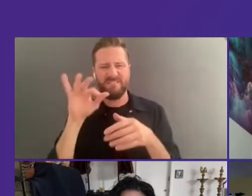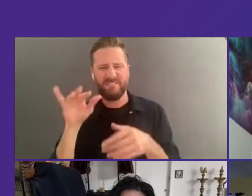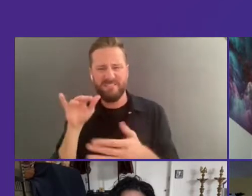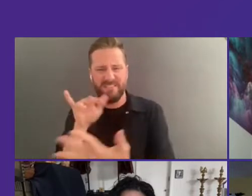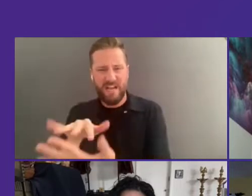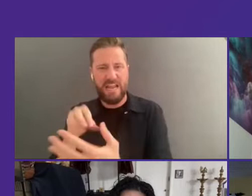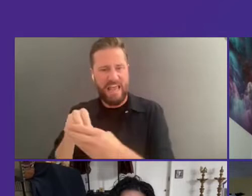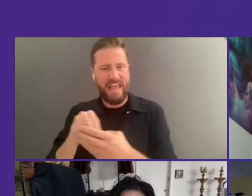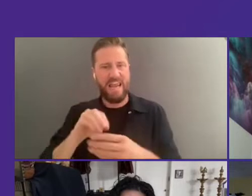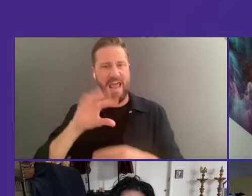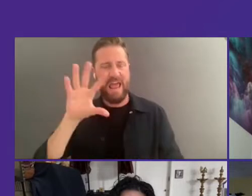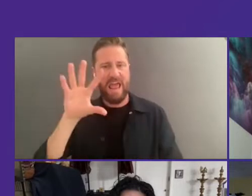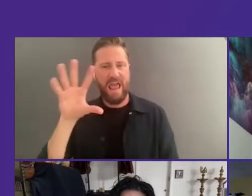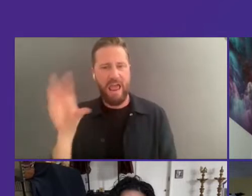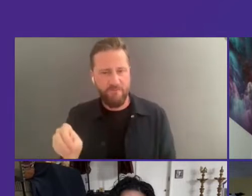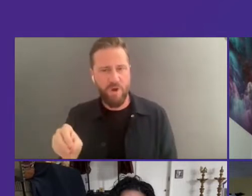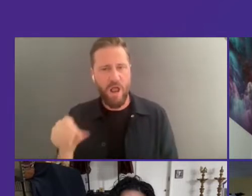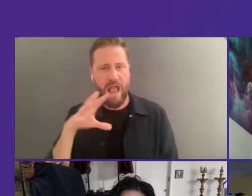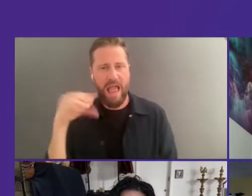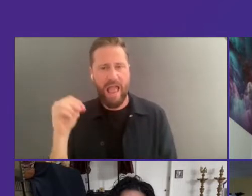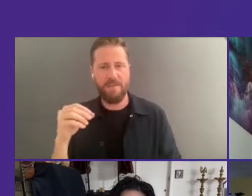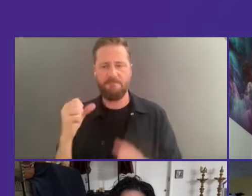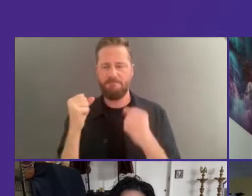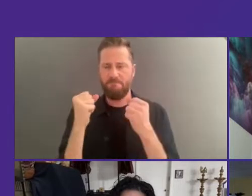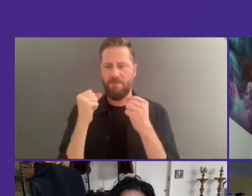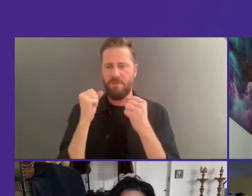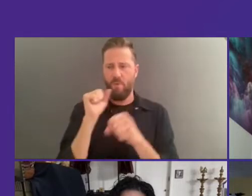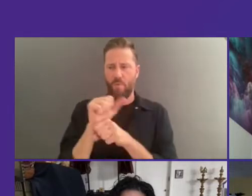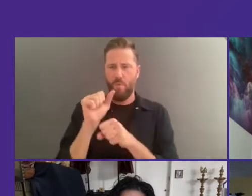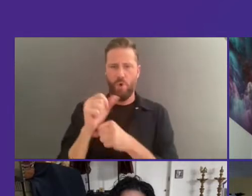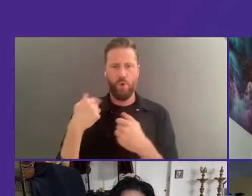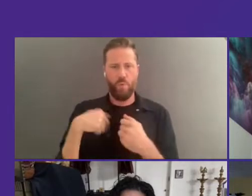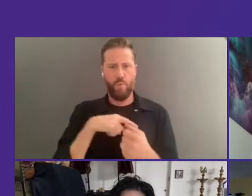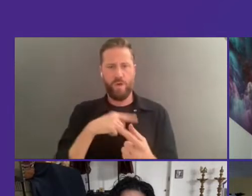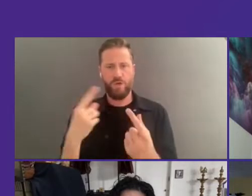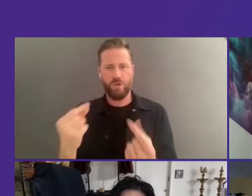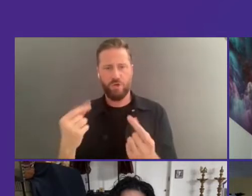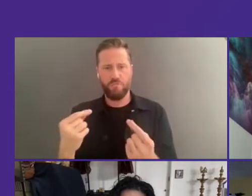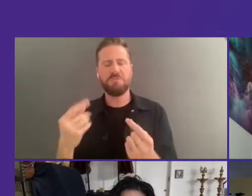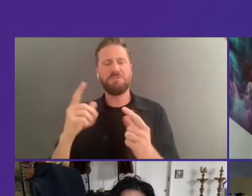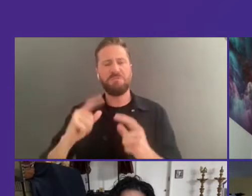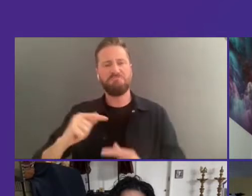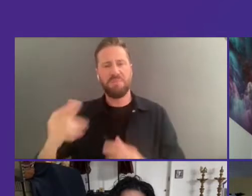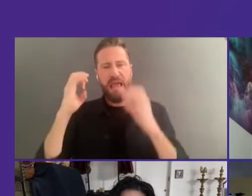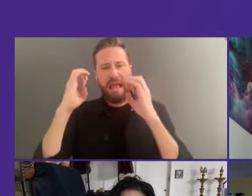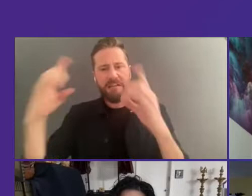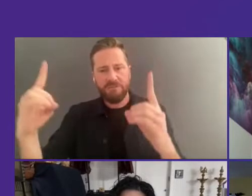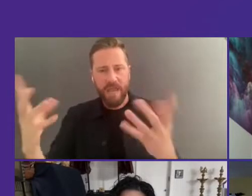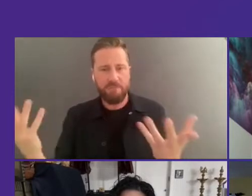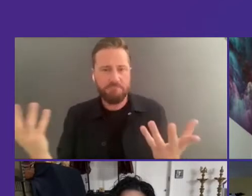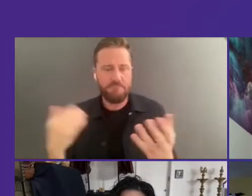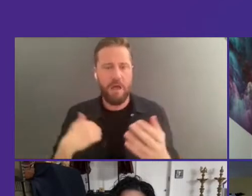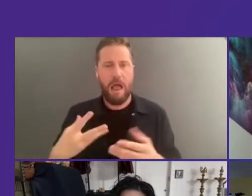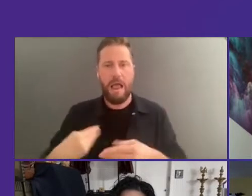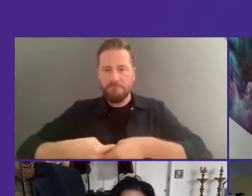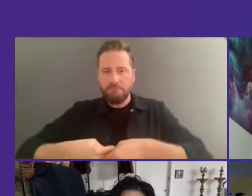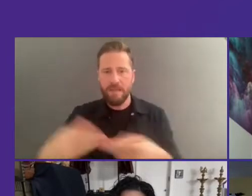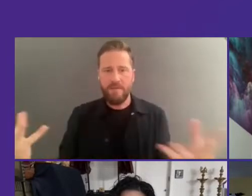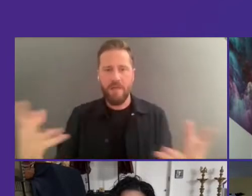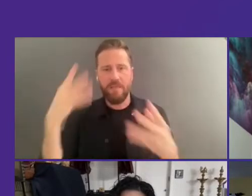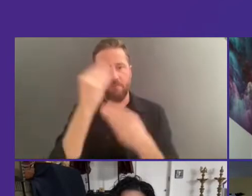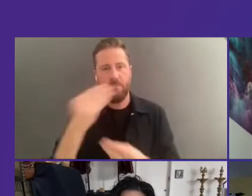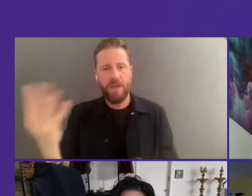And basically, the work that we do is we educate. I disseminate the